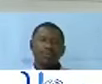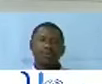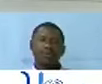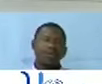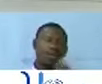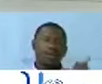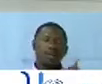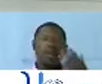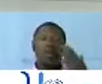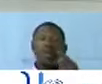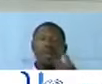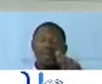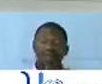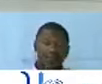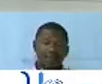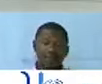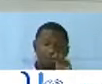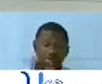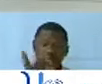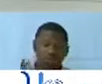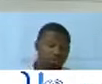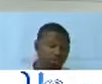suit him, he